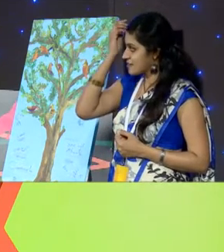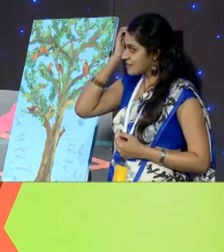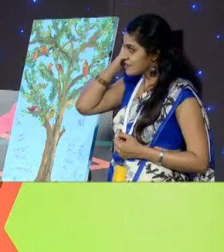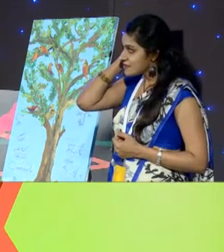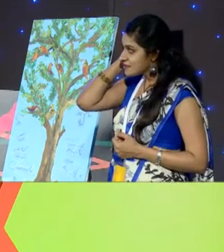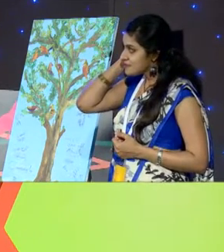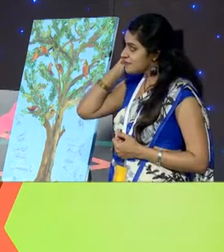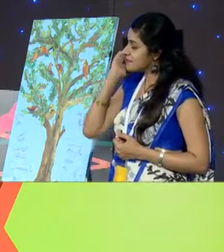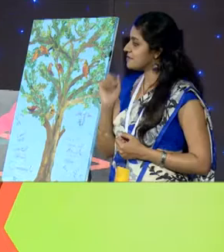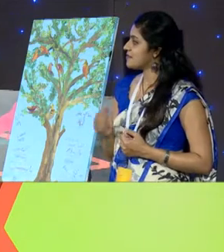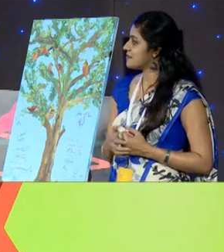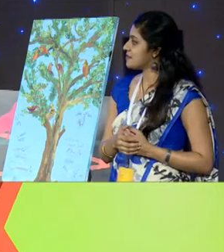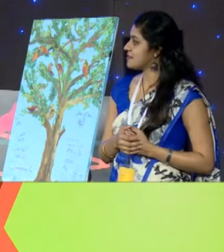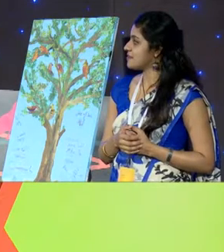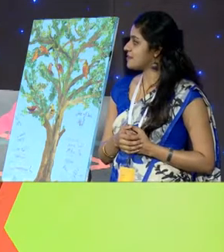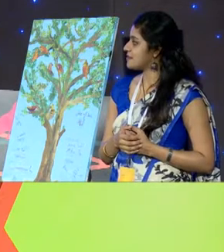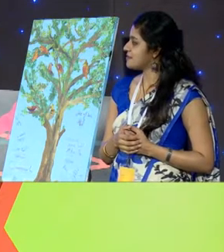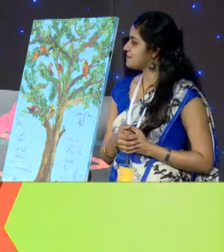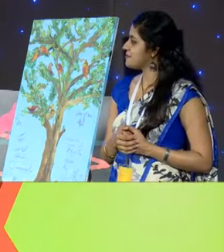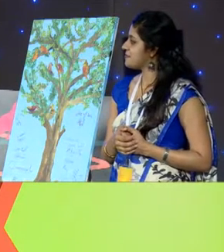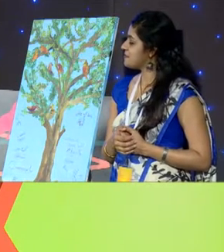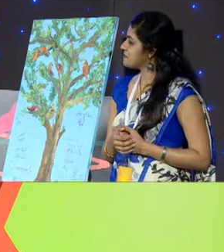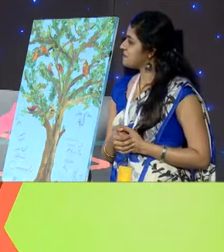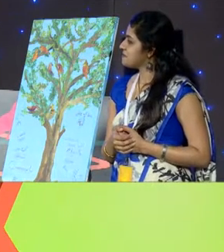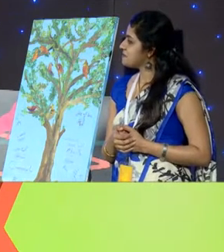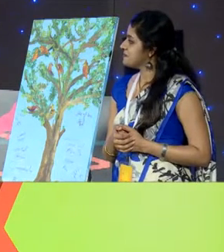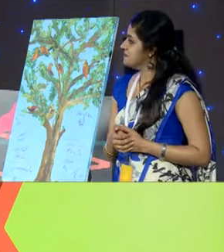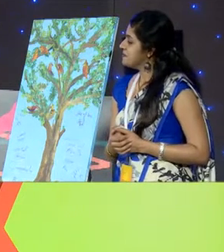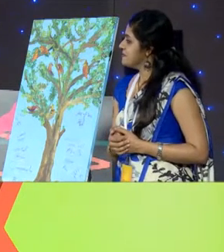much. Can you hear me? Can you all hear me? Okay.